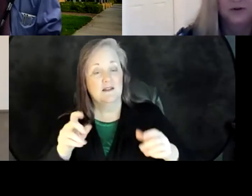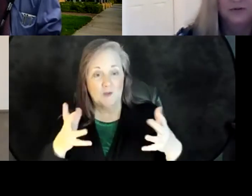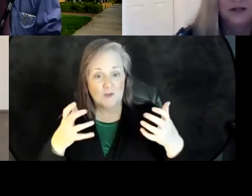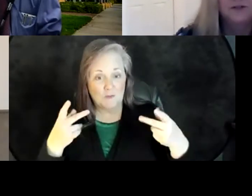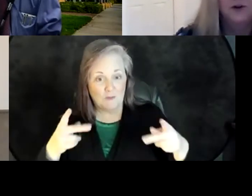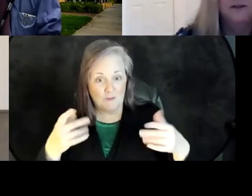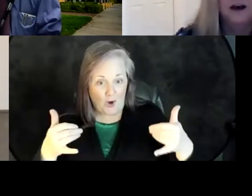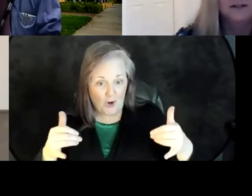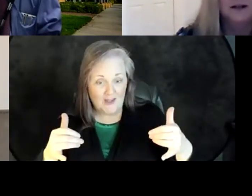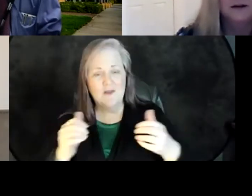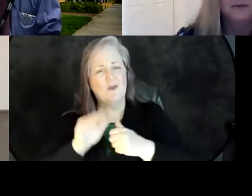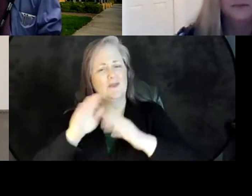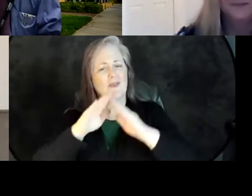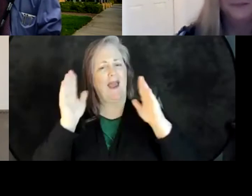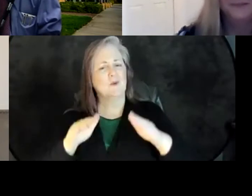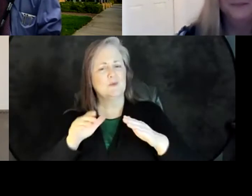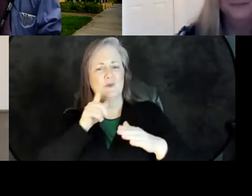household that's fully vaccinated.